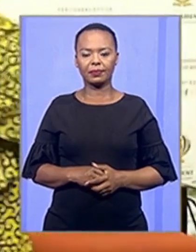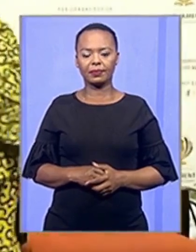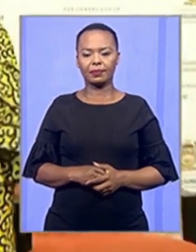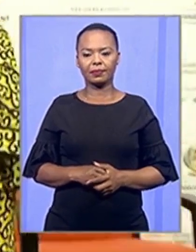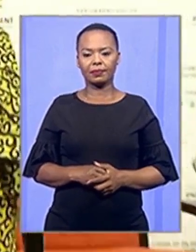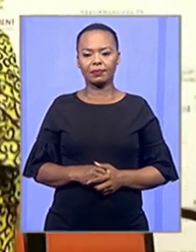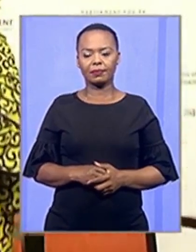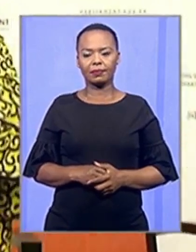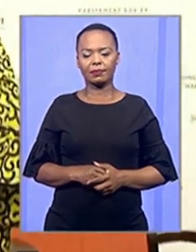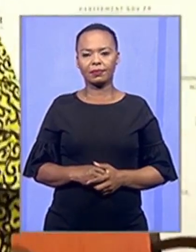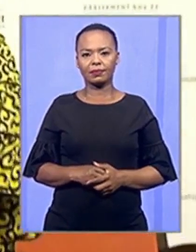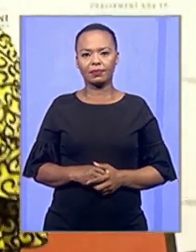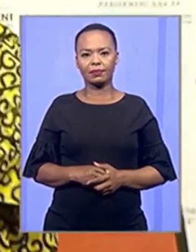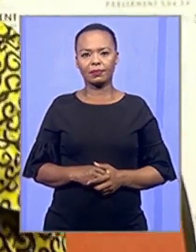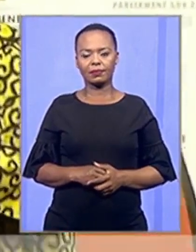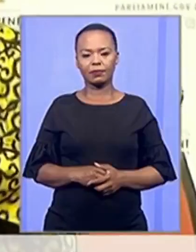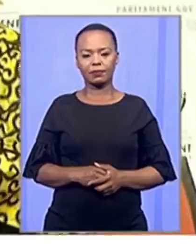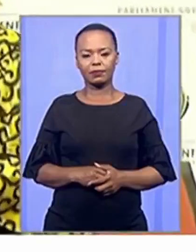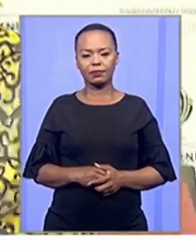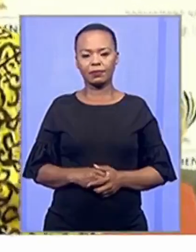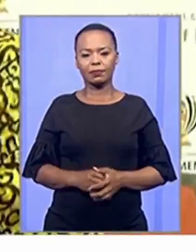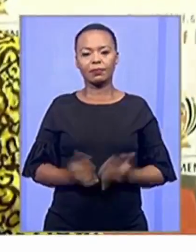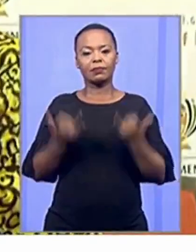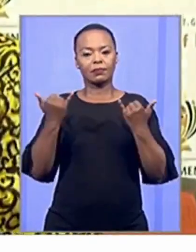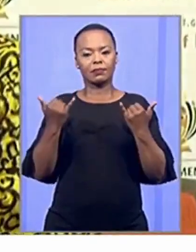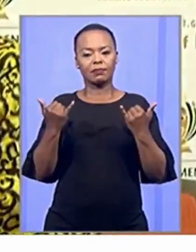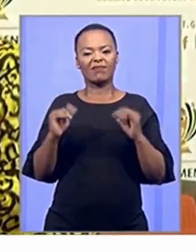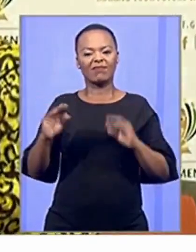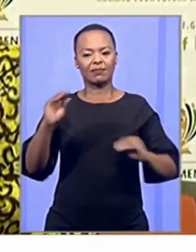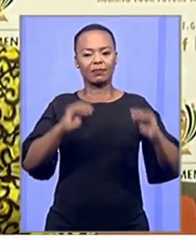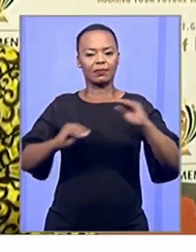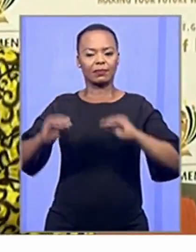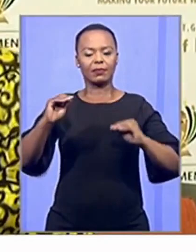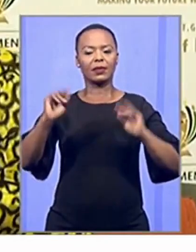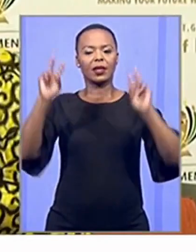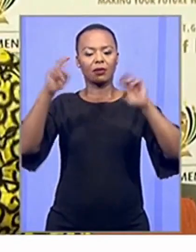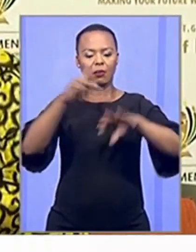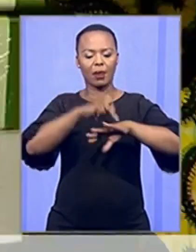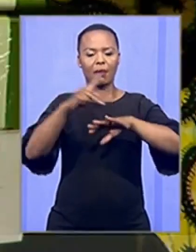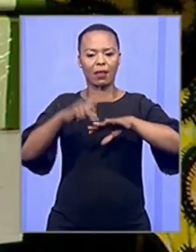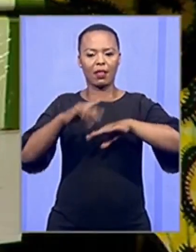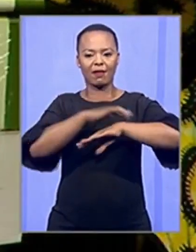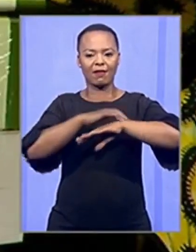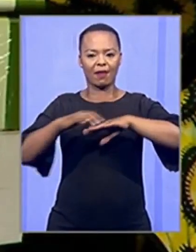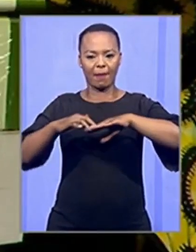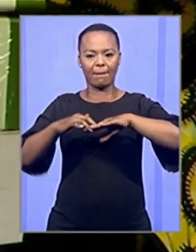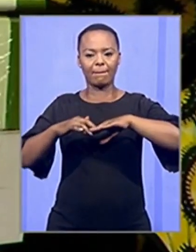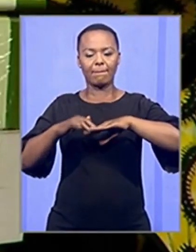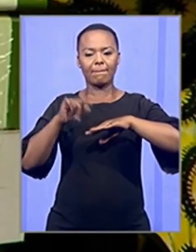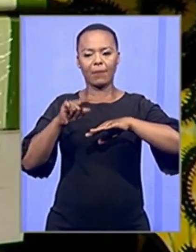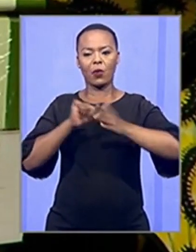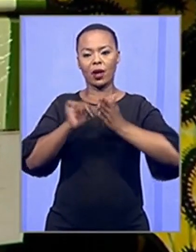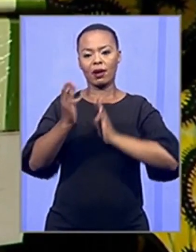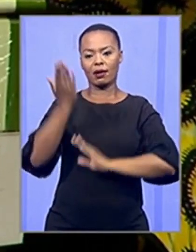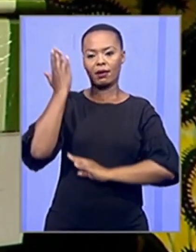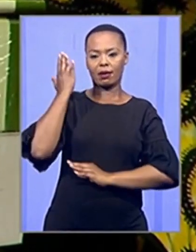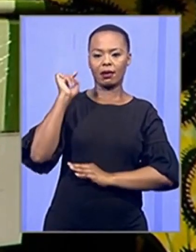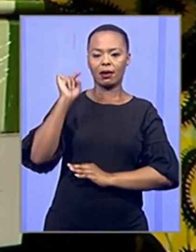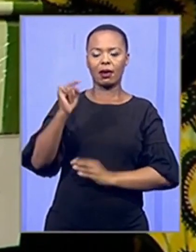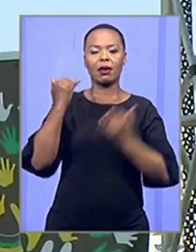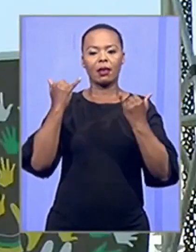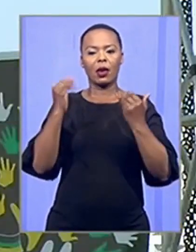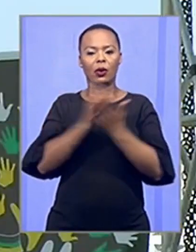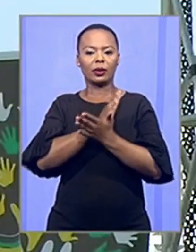go latela go rebolwa ga pegelo ya setlhopha sa baitseanape se se ka ga morero o malebana le phalaphala mo bekeng e fetileng boikuelo ja